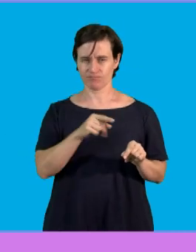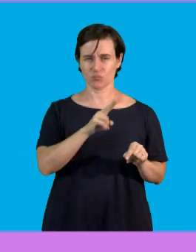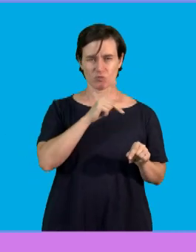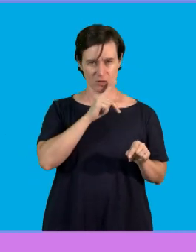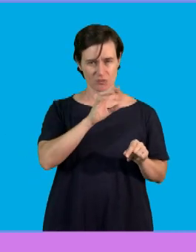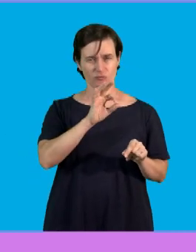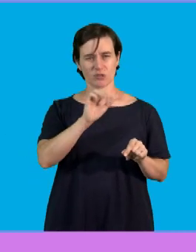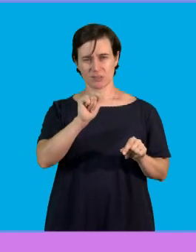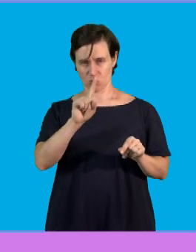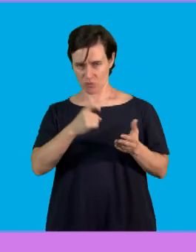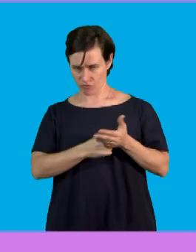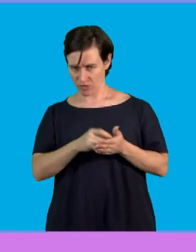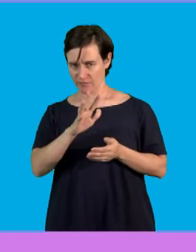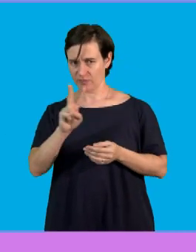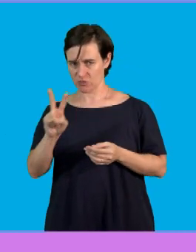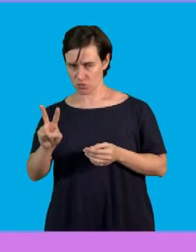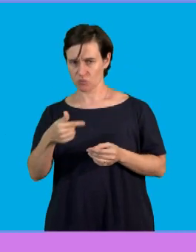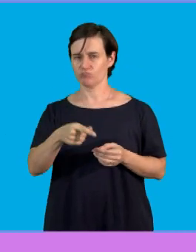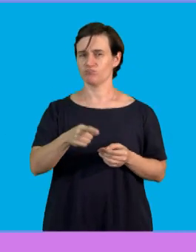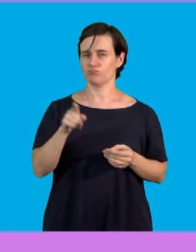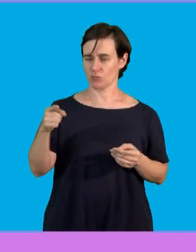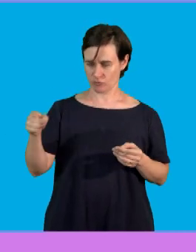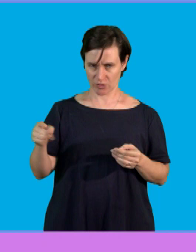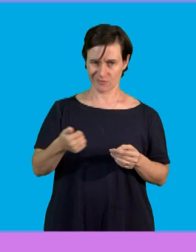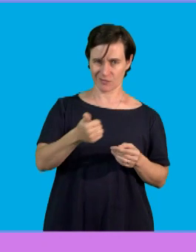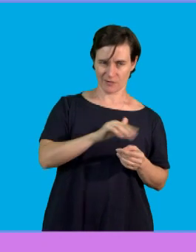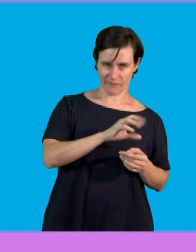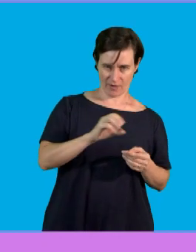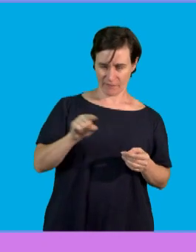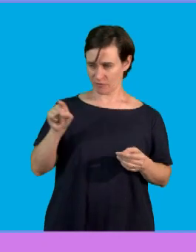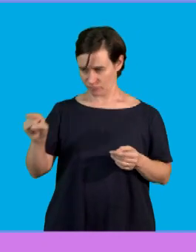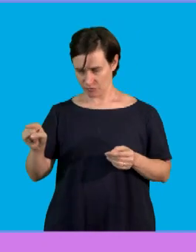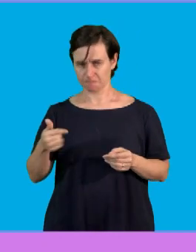2,361 rand 52. Then we have 500, we have